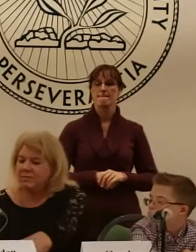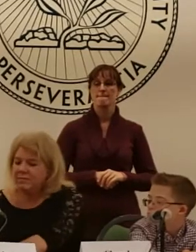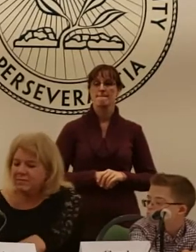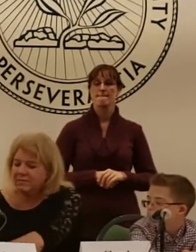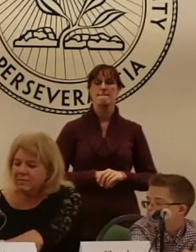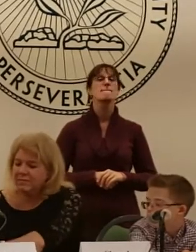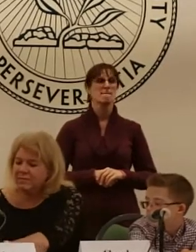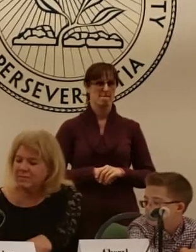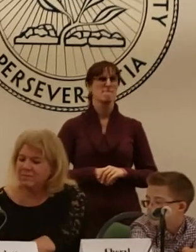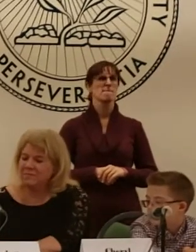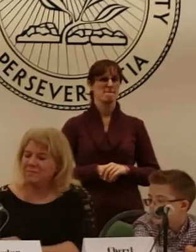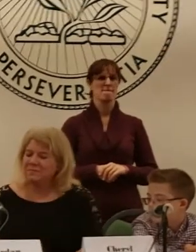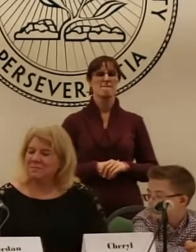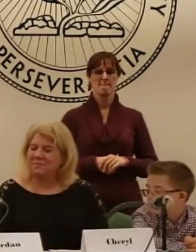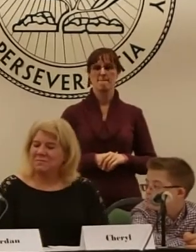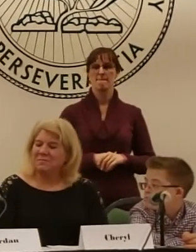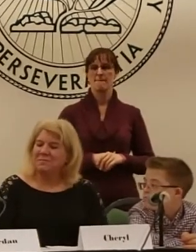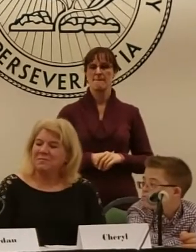Oh,